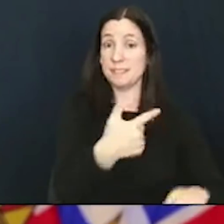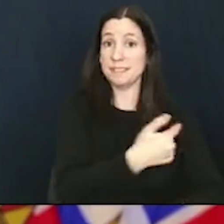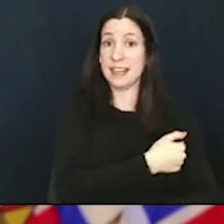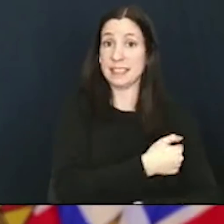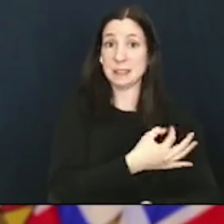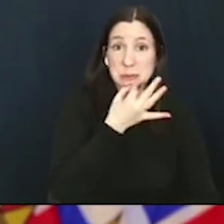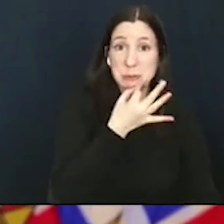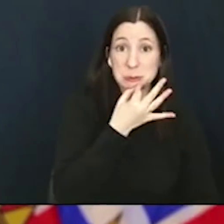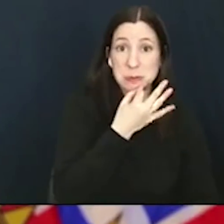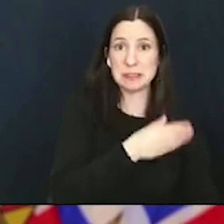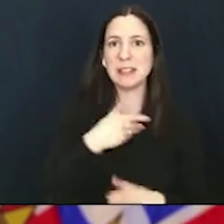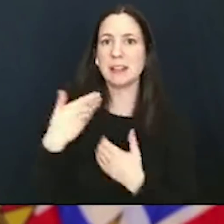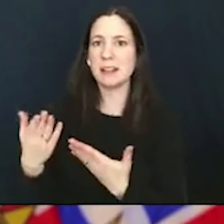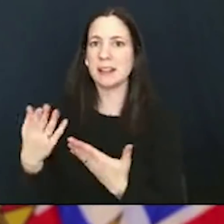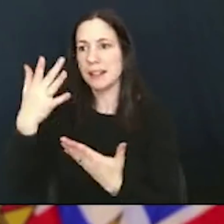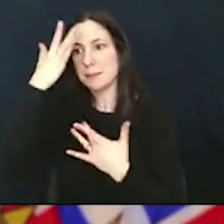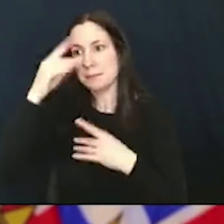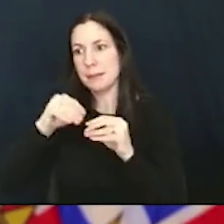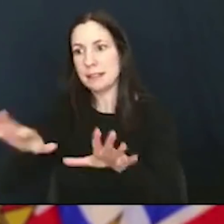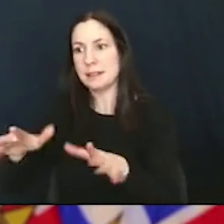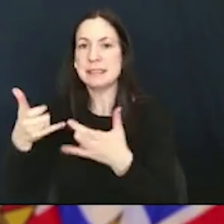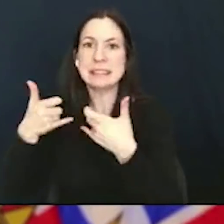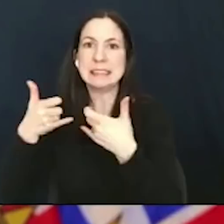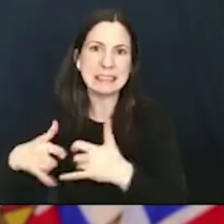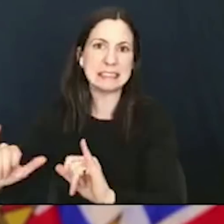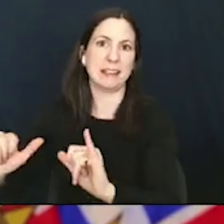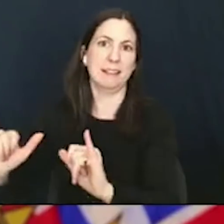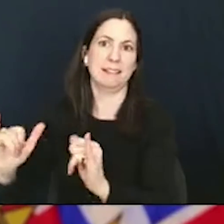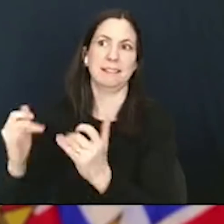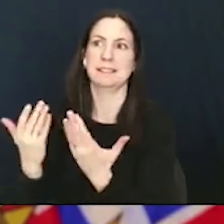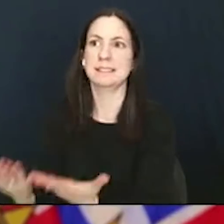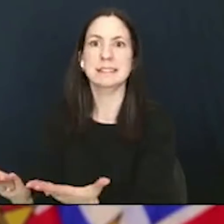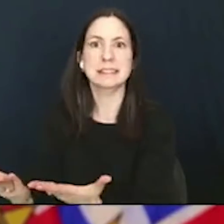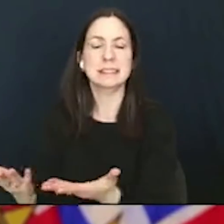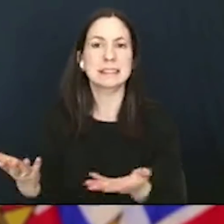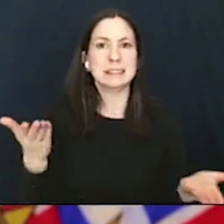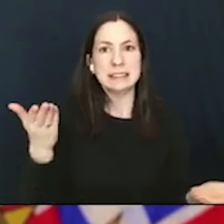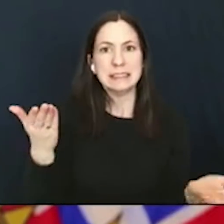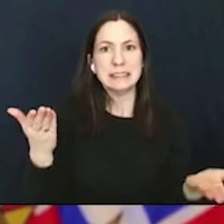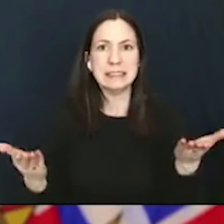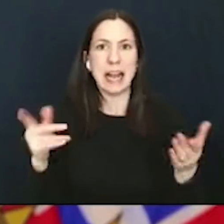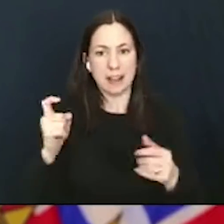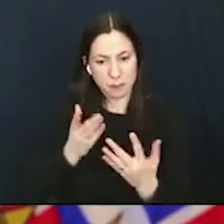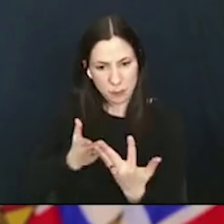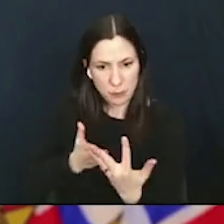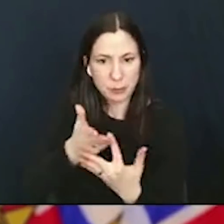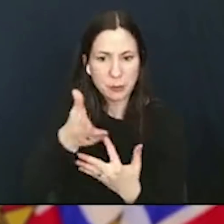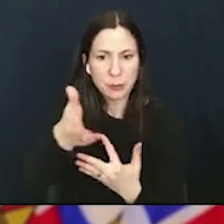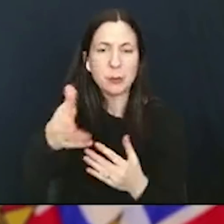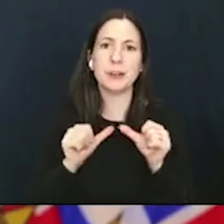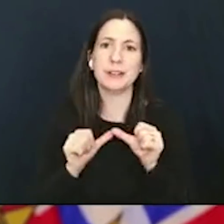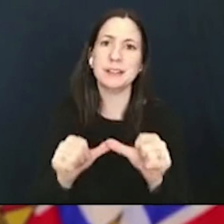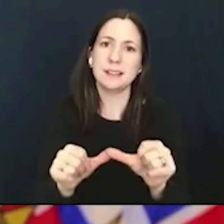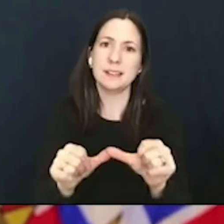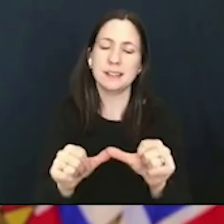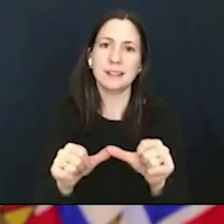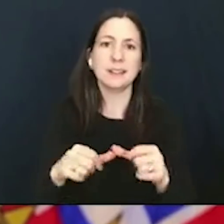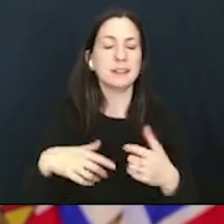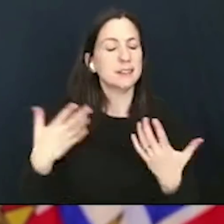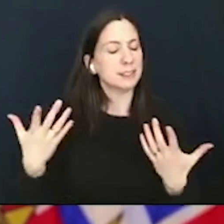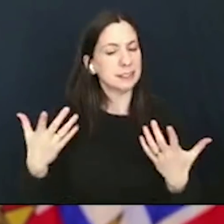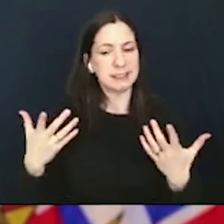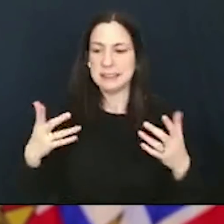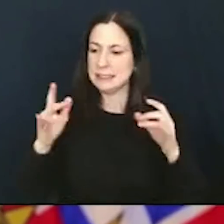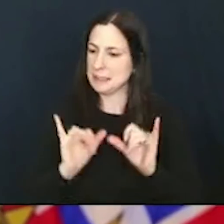hold steady, to support each other to get through this part of our marathon, our storm,